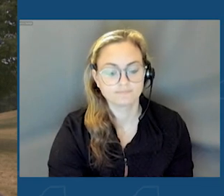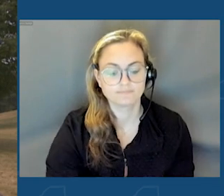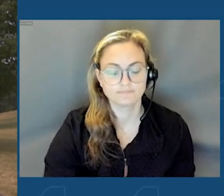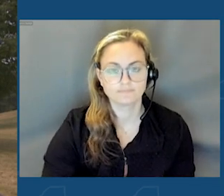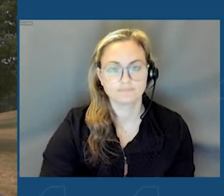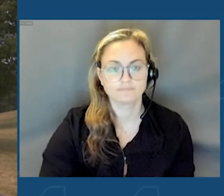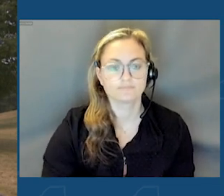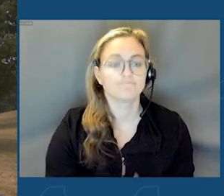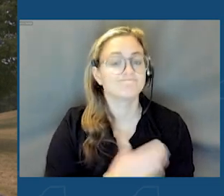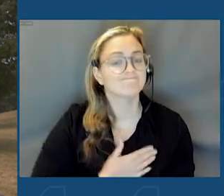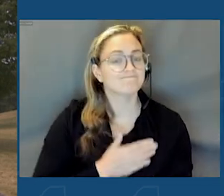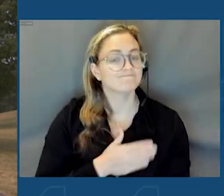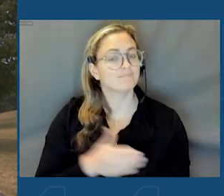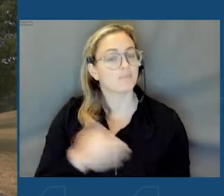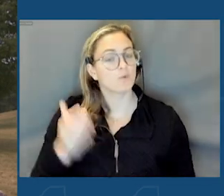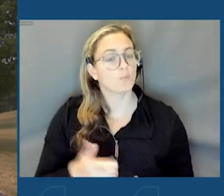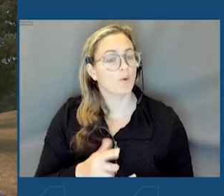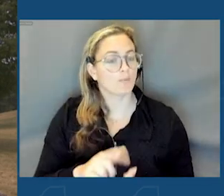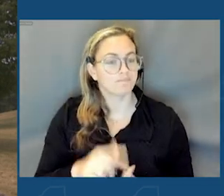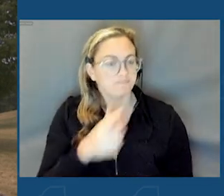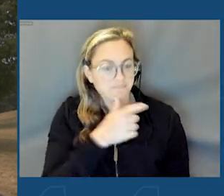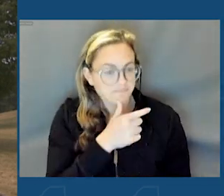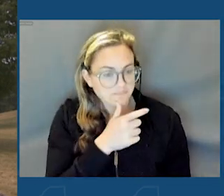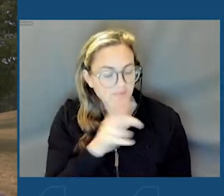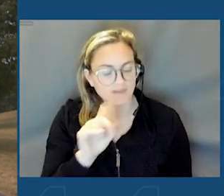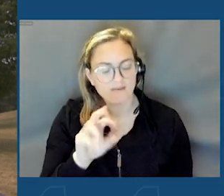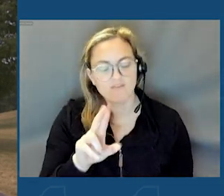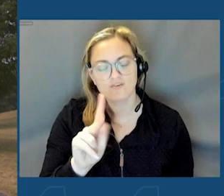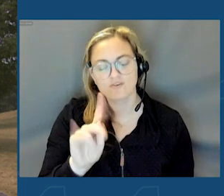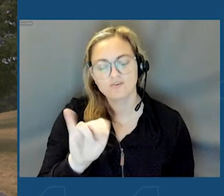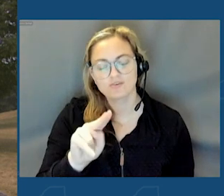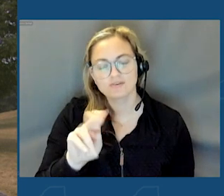And please welcome to the podium, Dr. Christine Young.